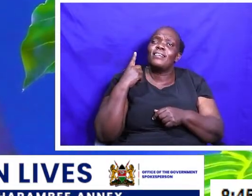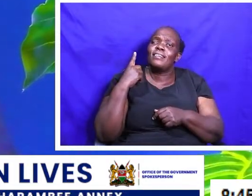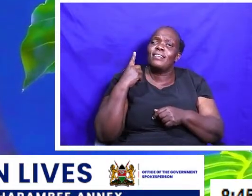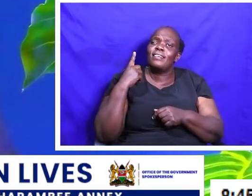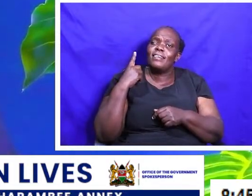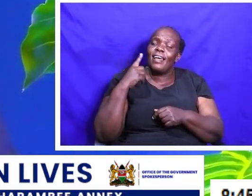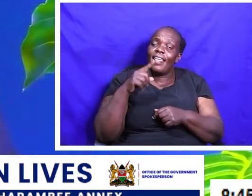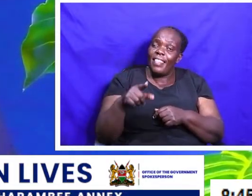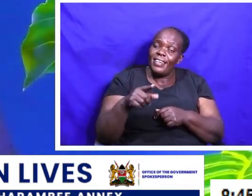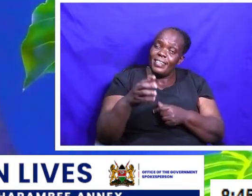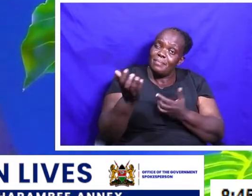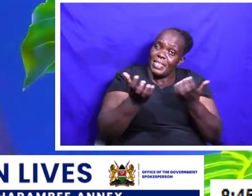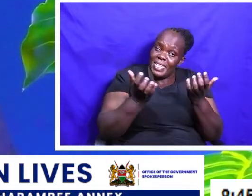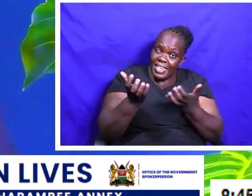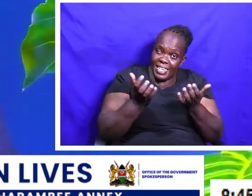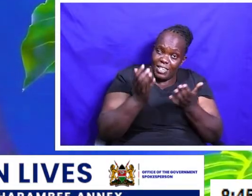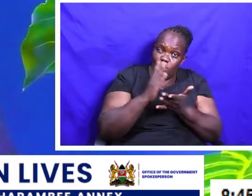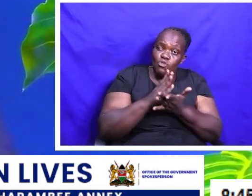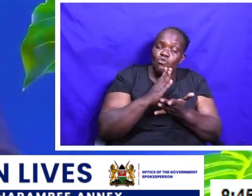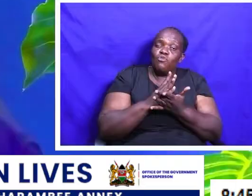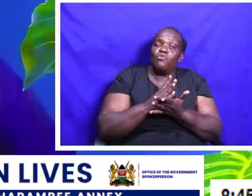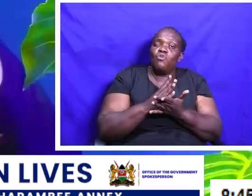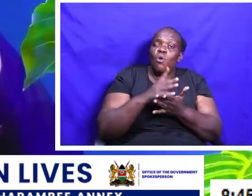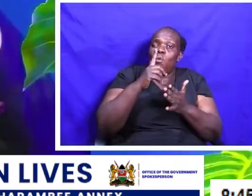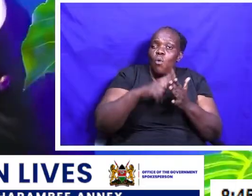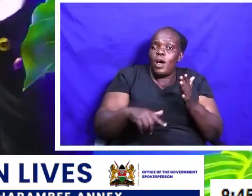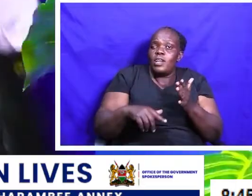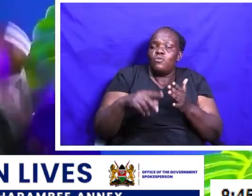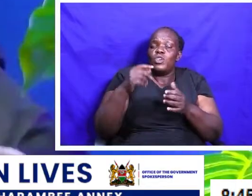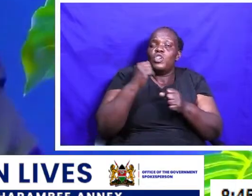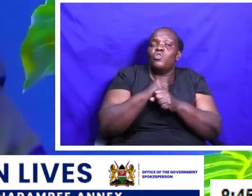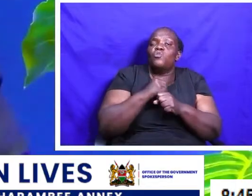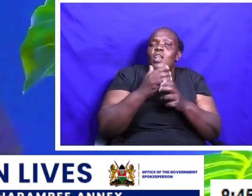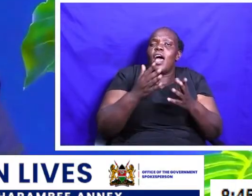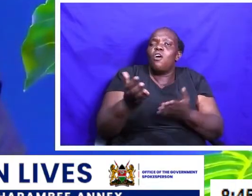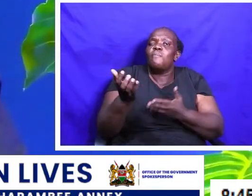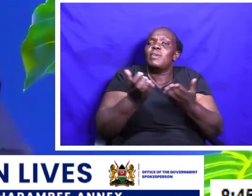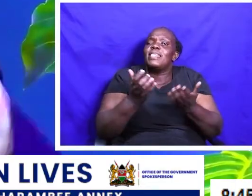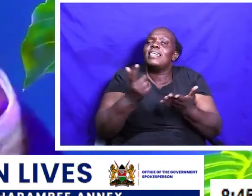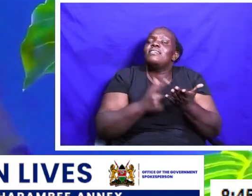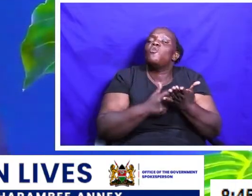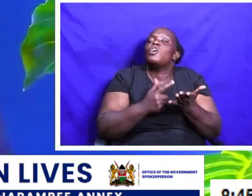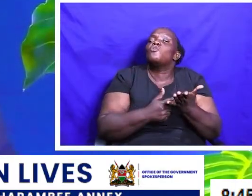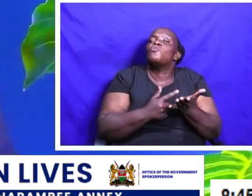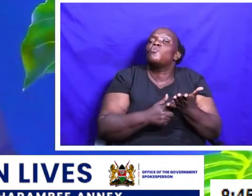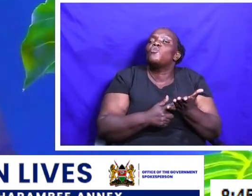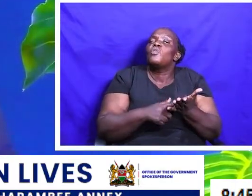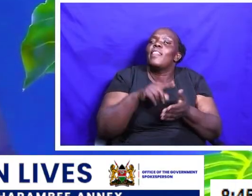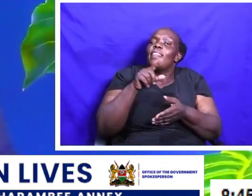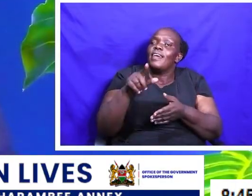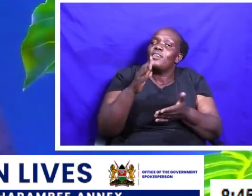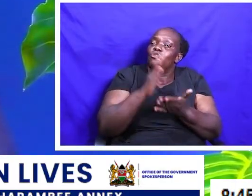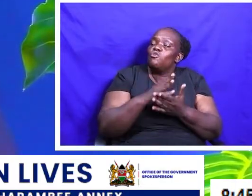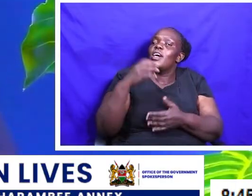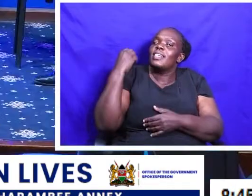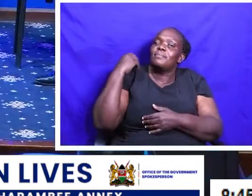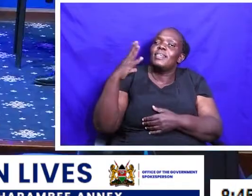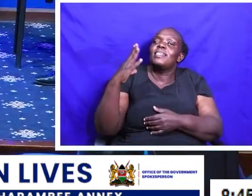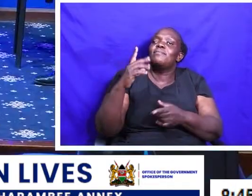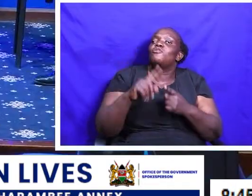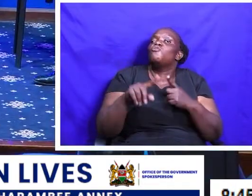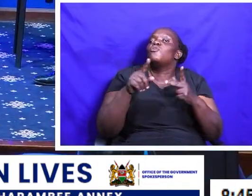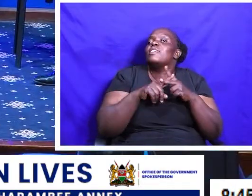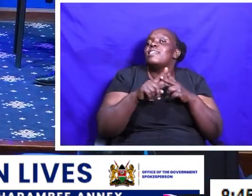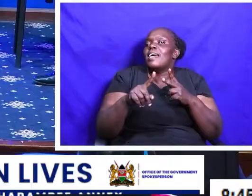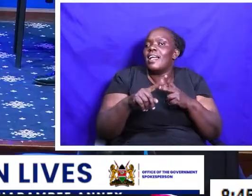that this biashara, which was what was known as biashara ya wazungu, is that it was